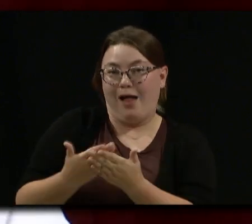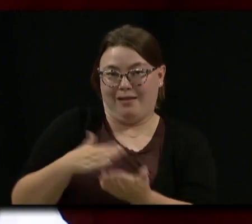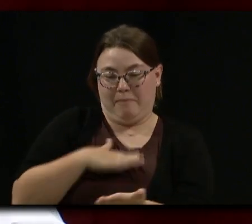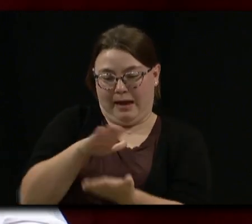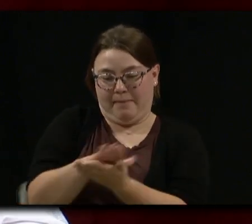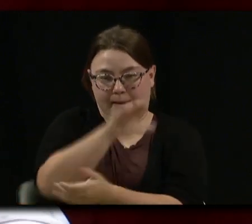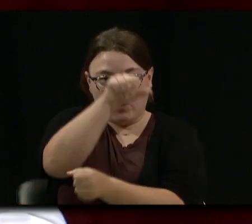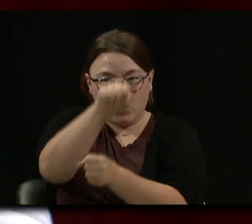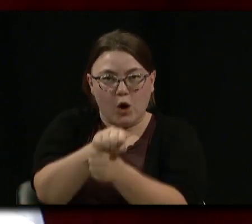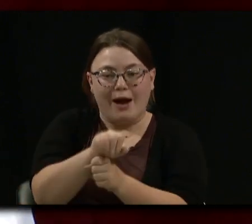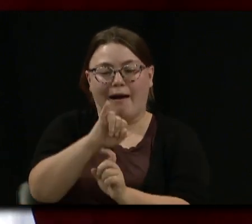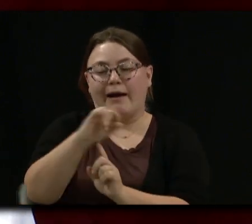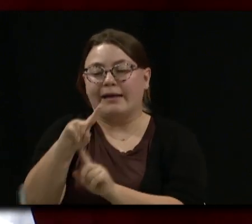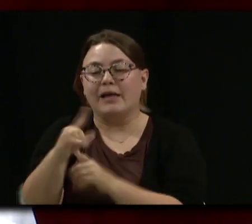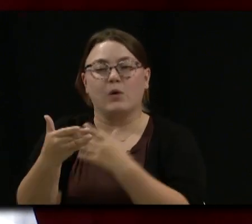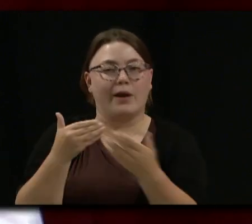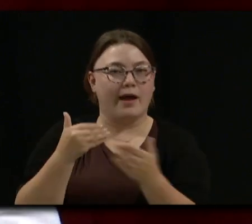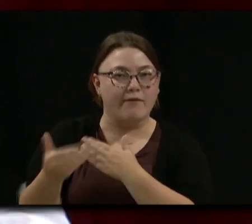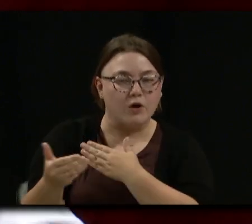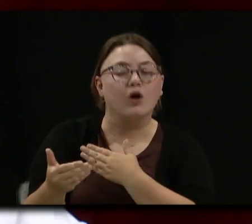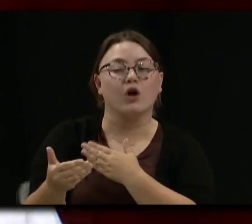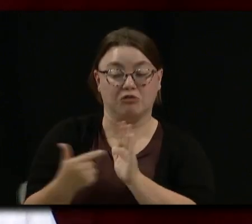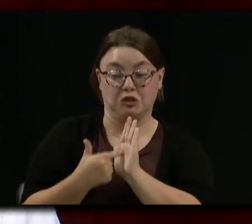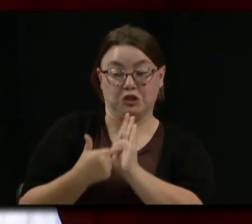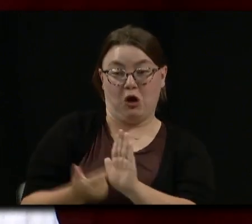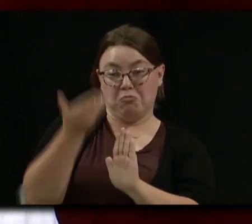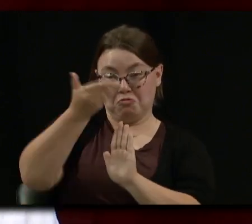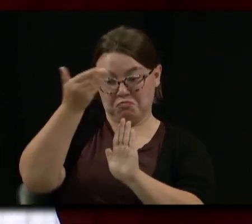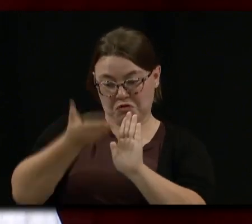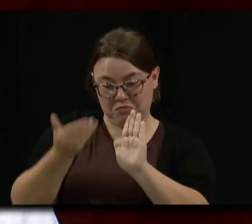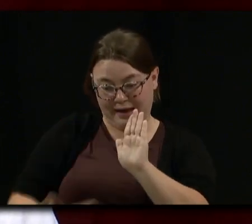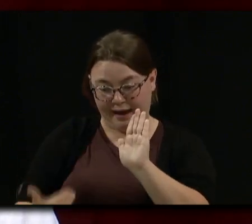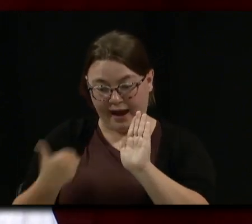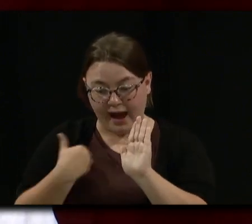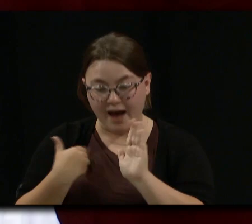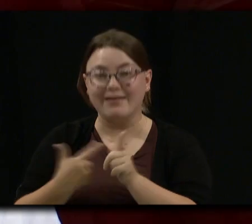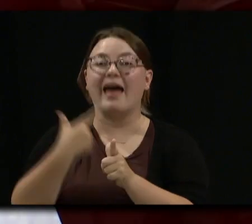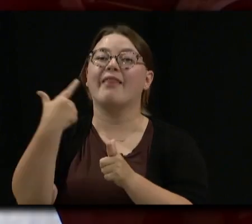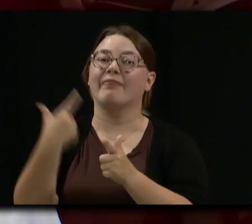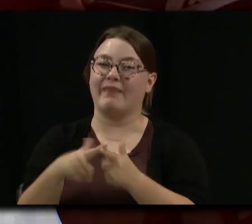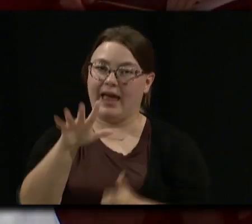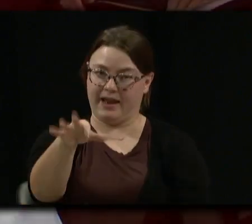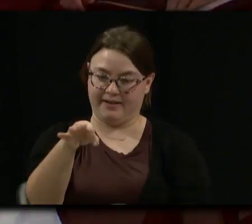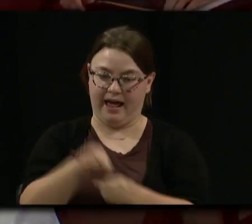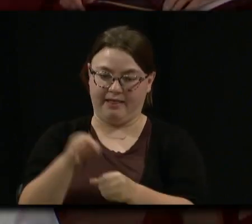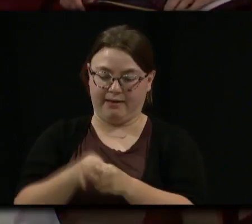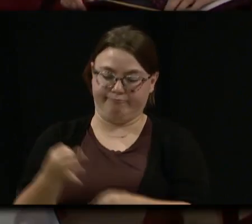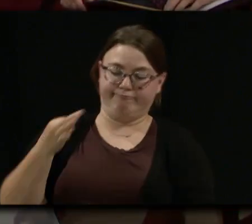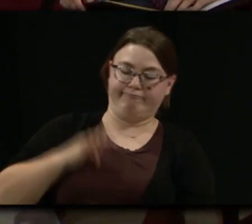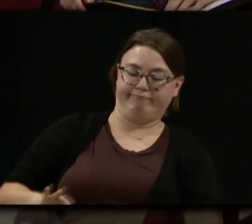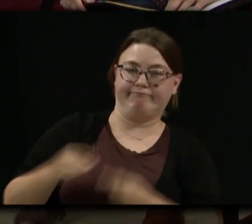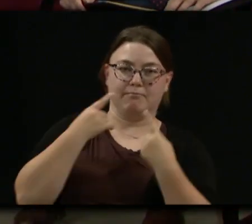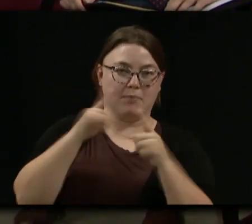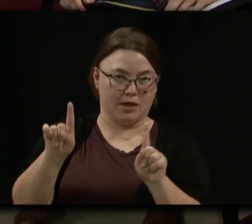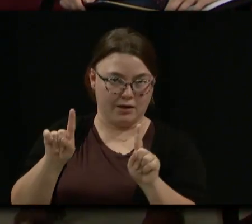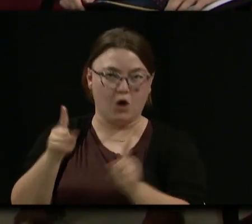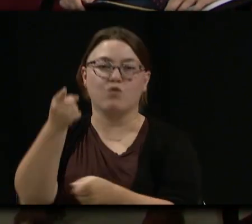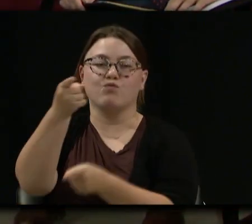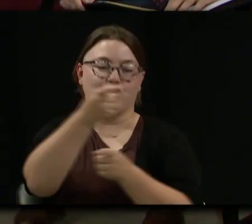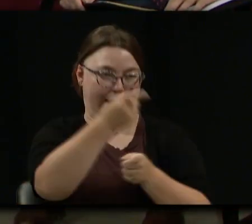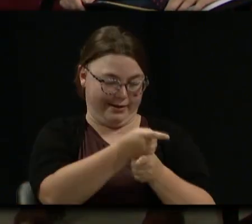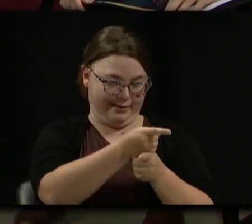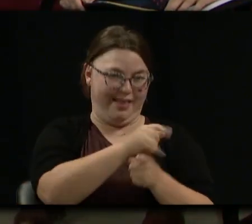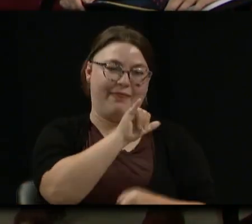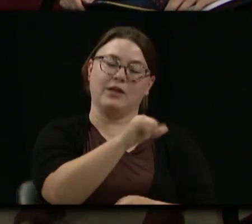was unable to provide on Election Day or previously. Absolutely, that is one of the reasons for the provisional ballot,